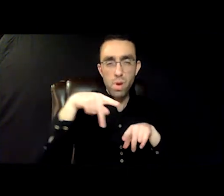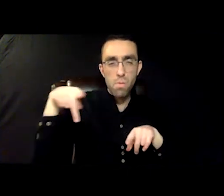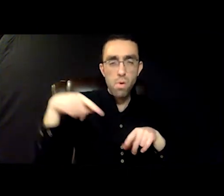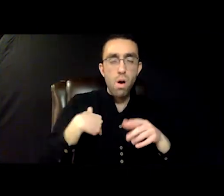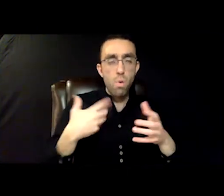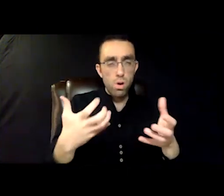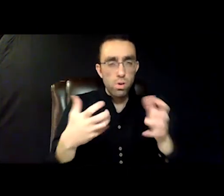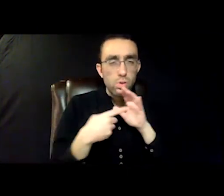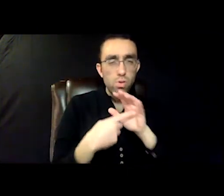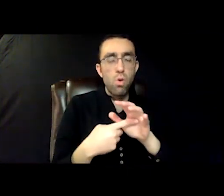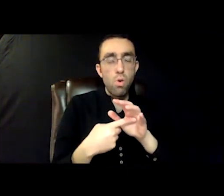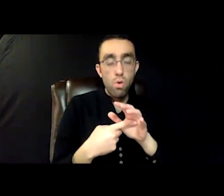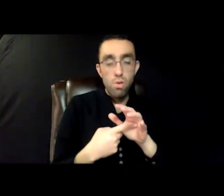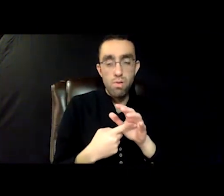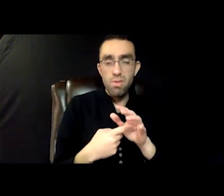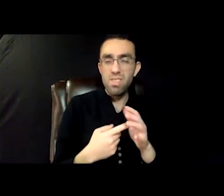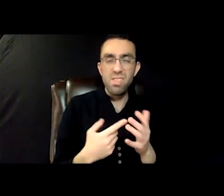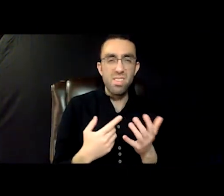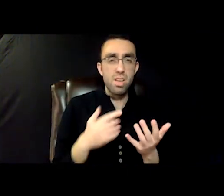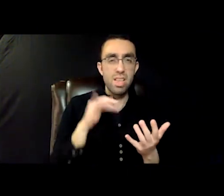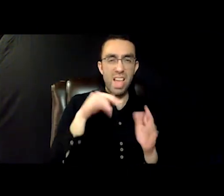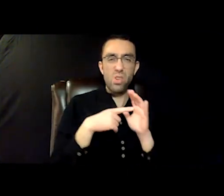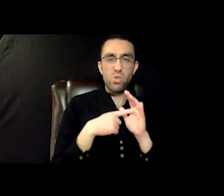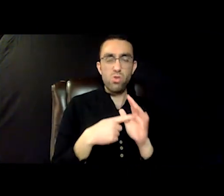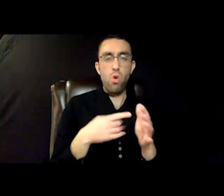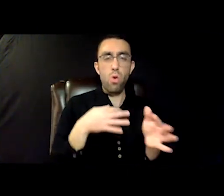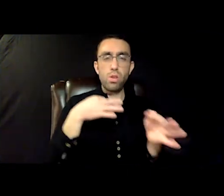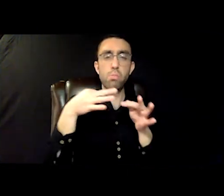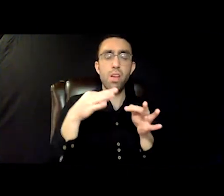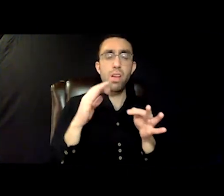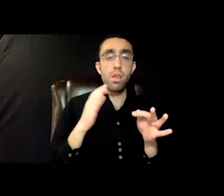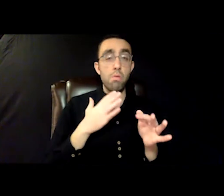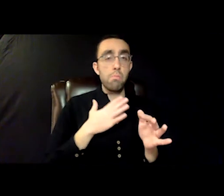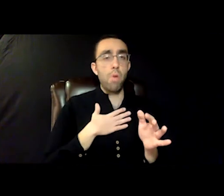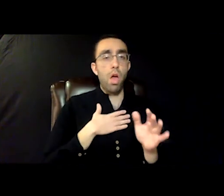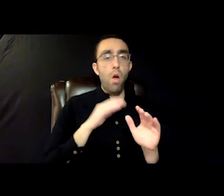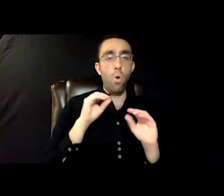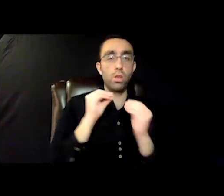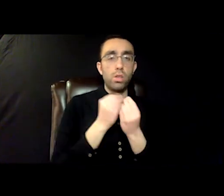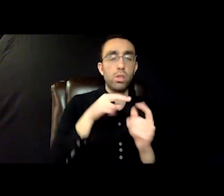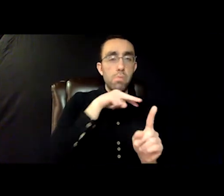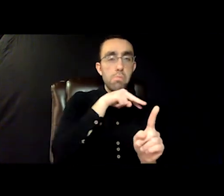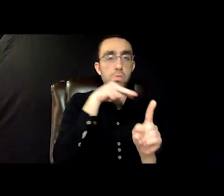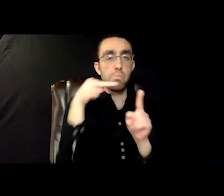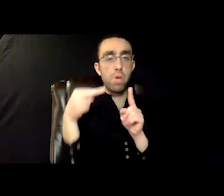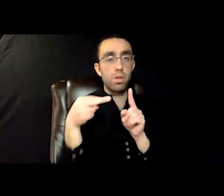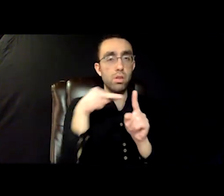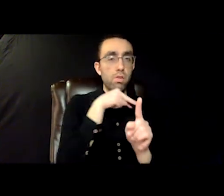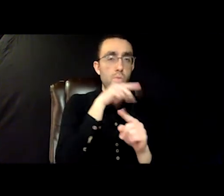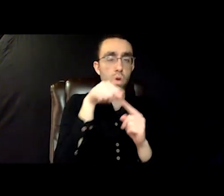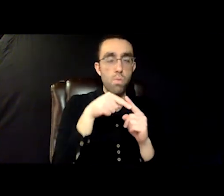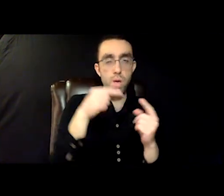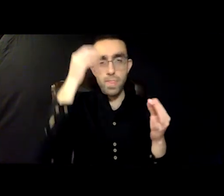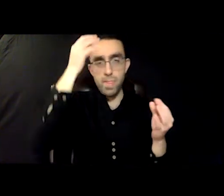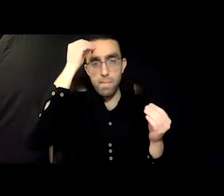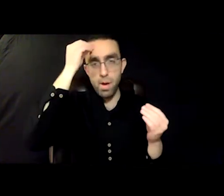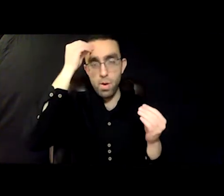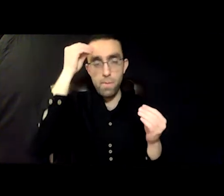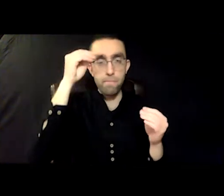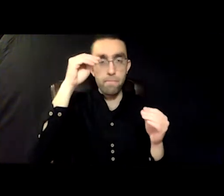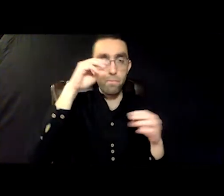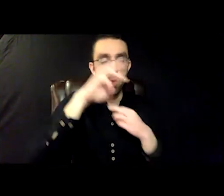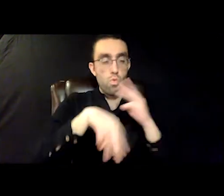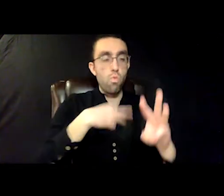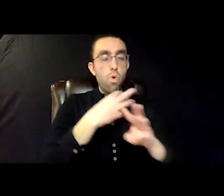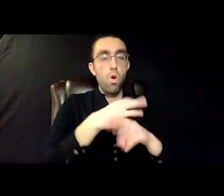uses when we're looking at our global food system. So I'm gonna share my screen here. I'm gonna try to do this. I am